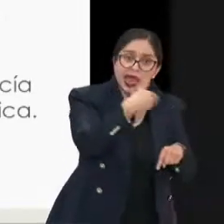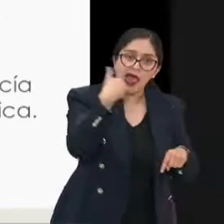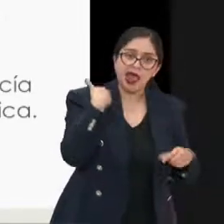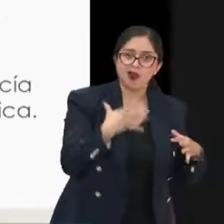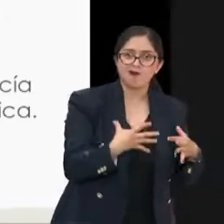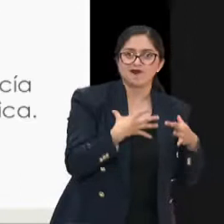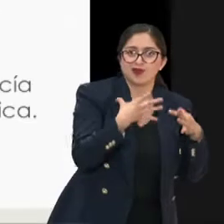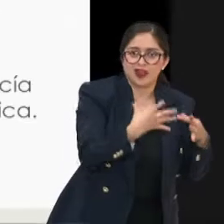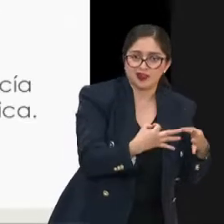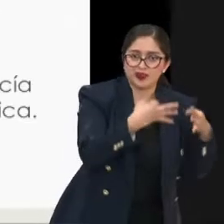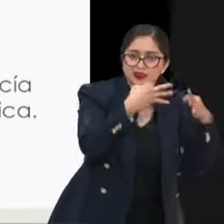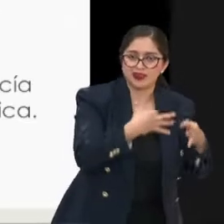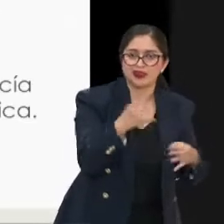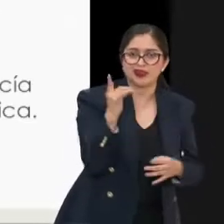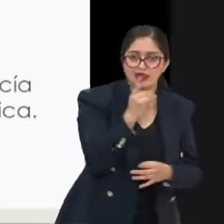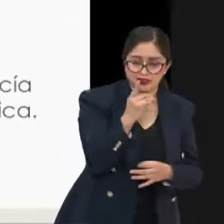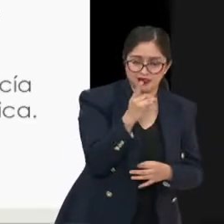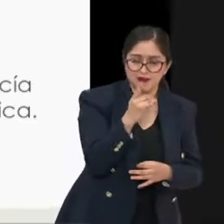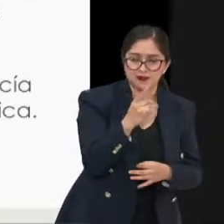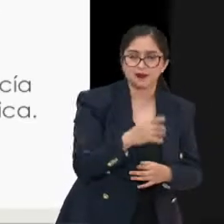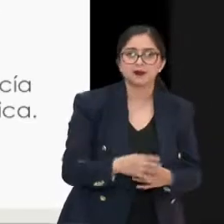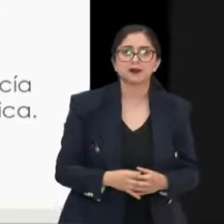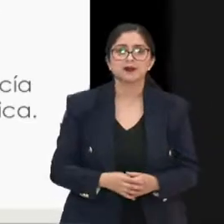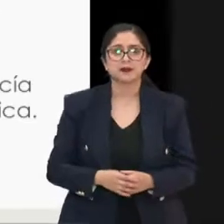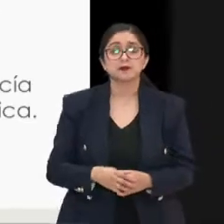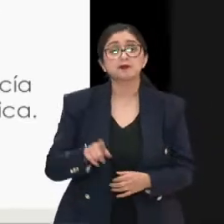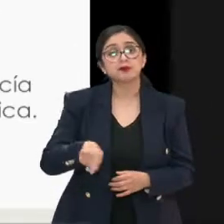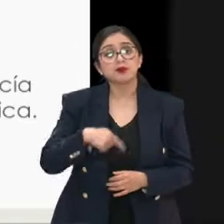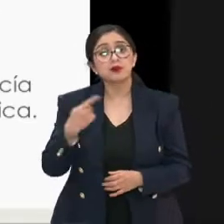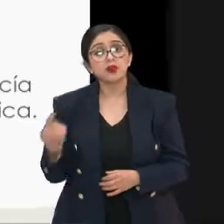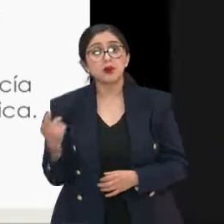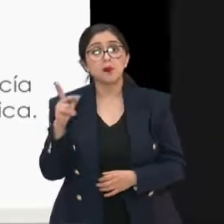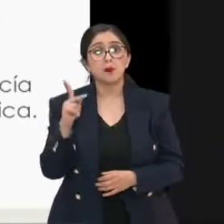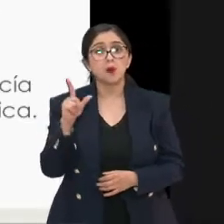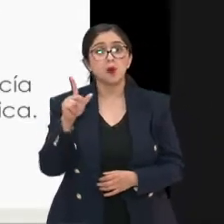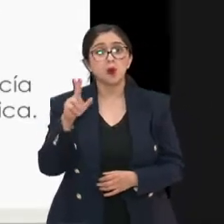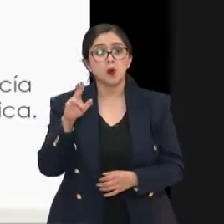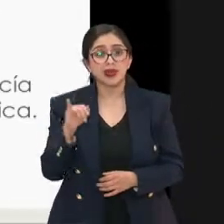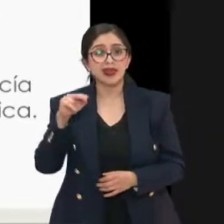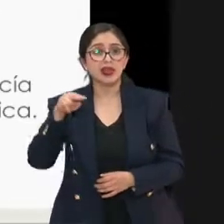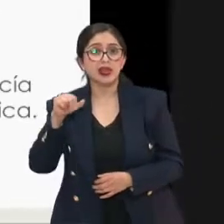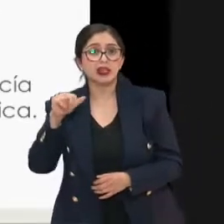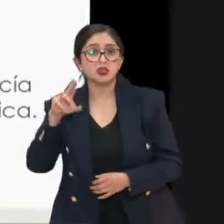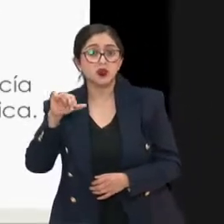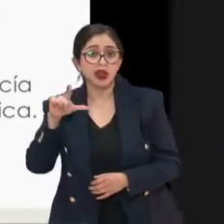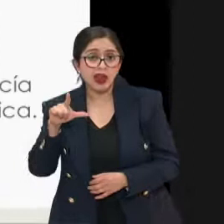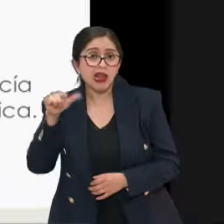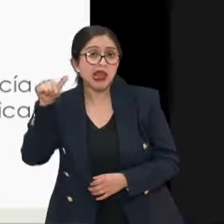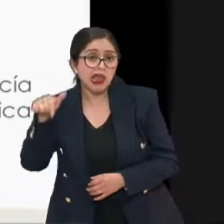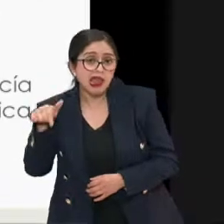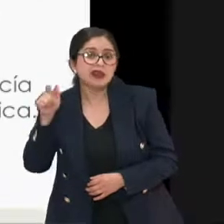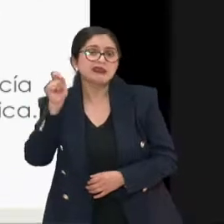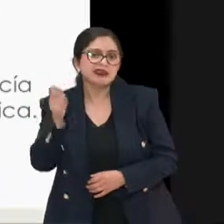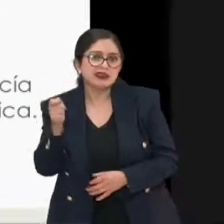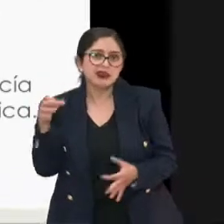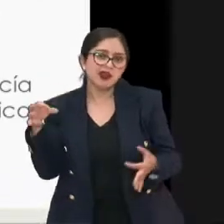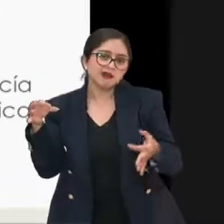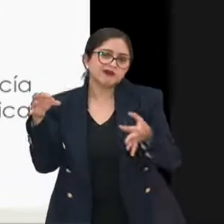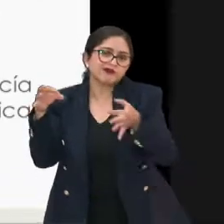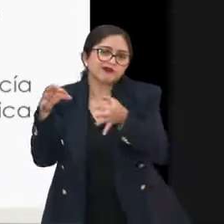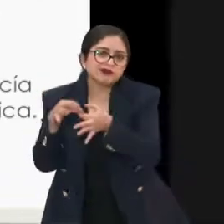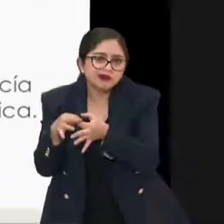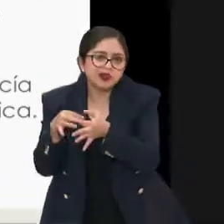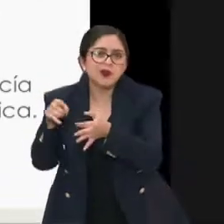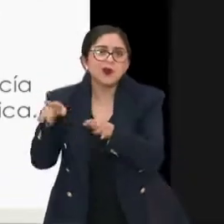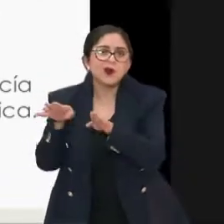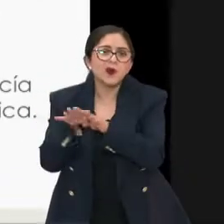before 2019, and the plurinational state, which precisely was born